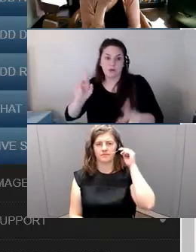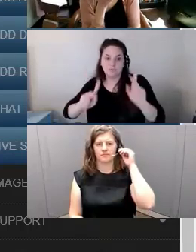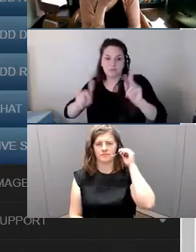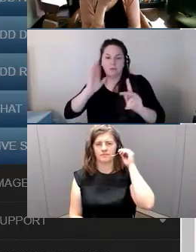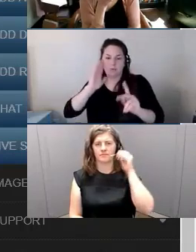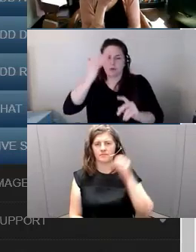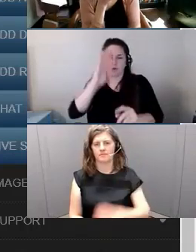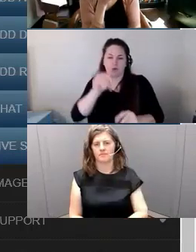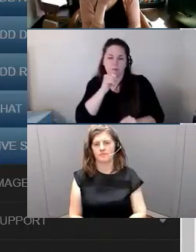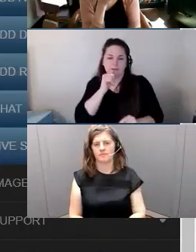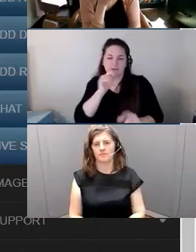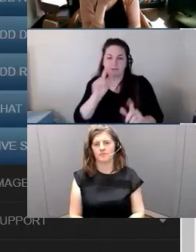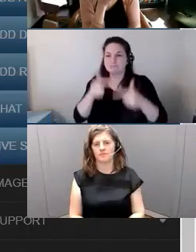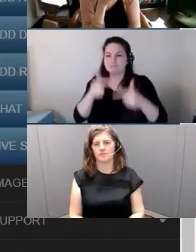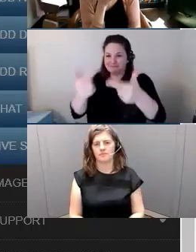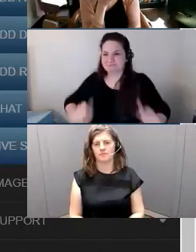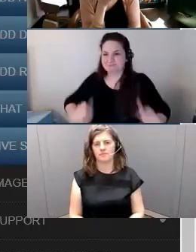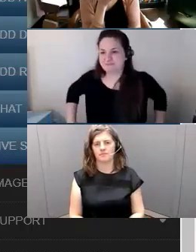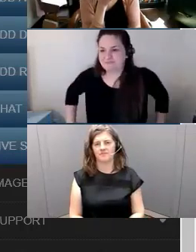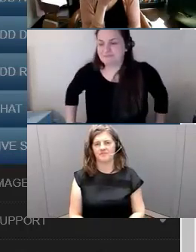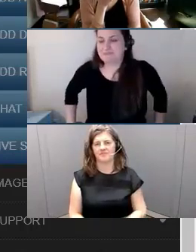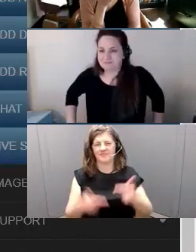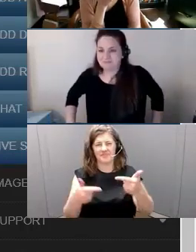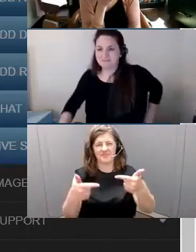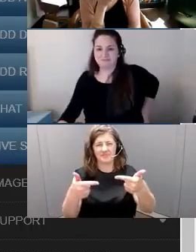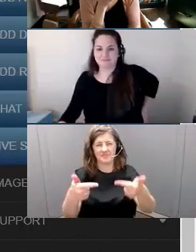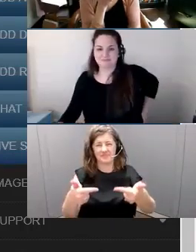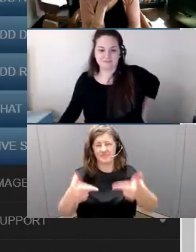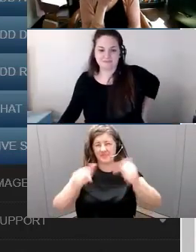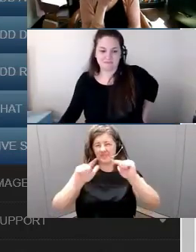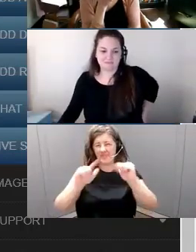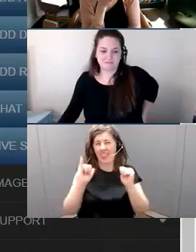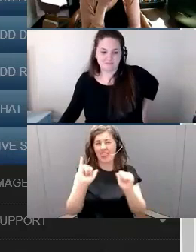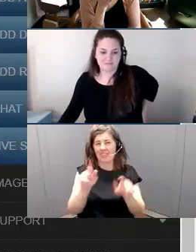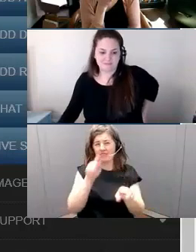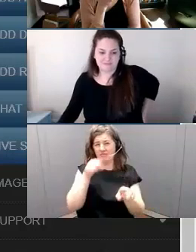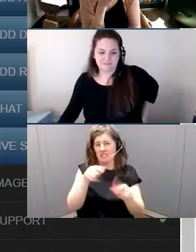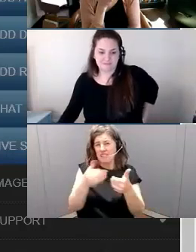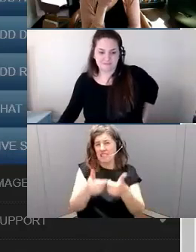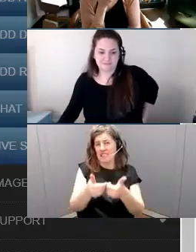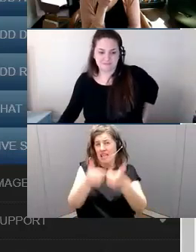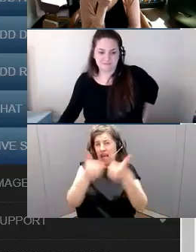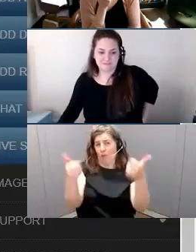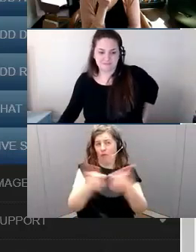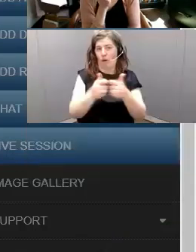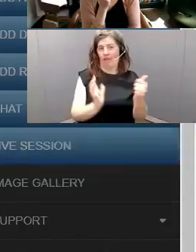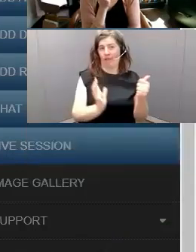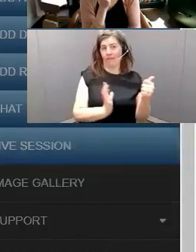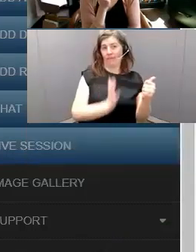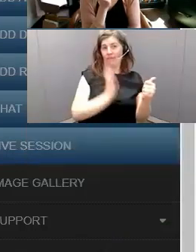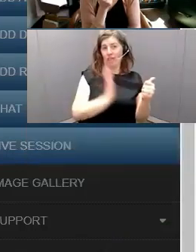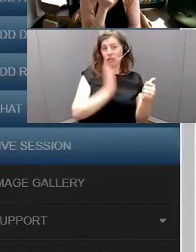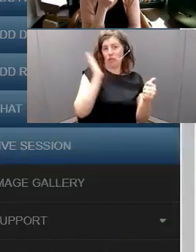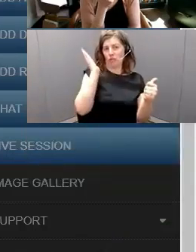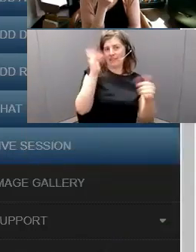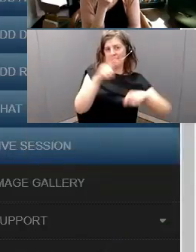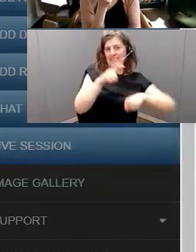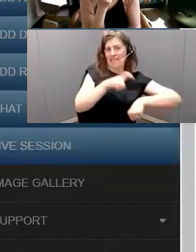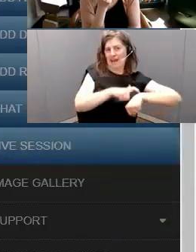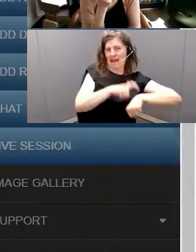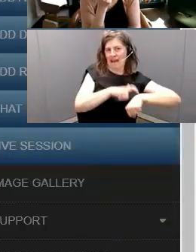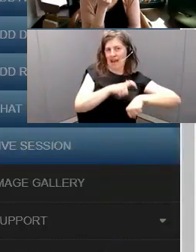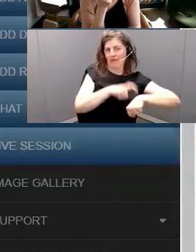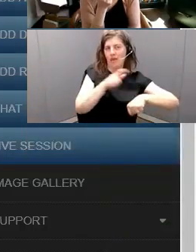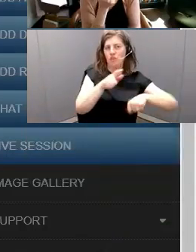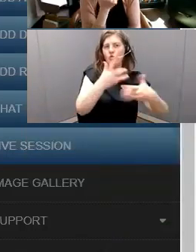your password is. So this is separate from the official presentation times that